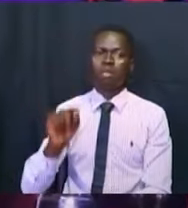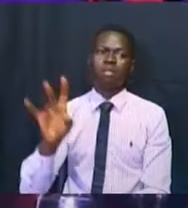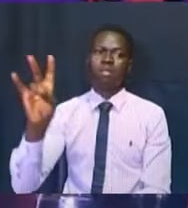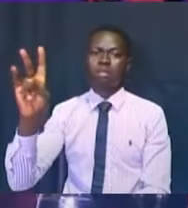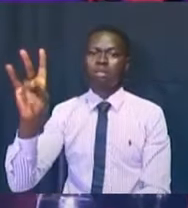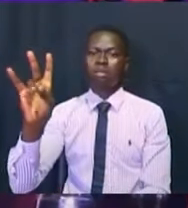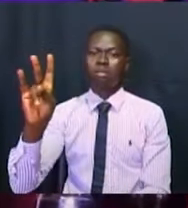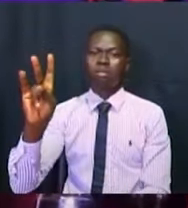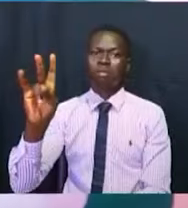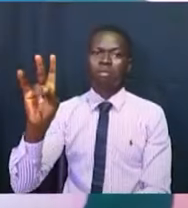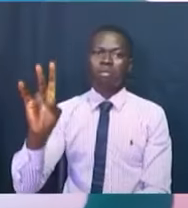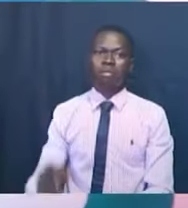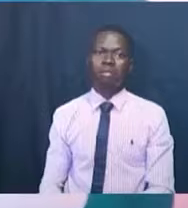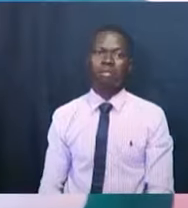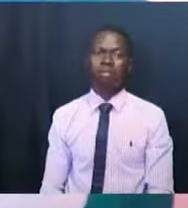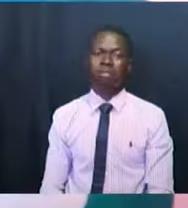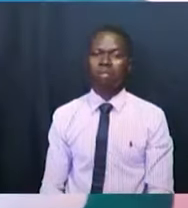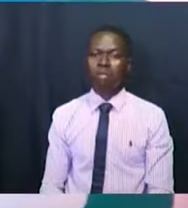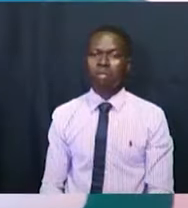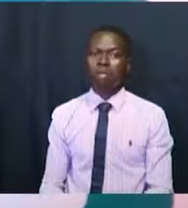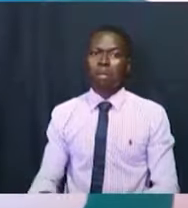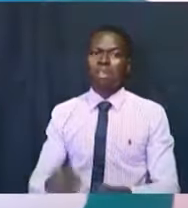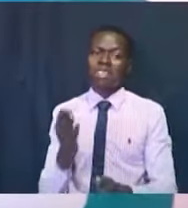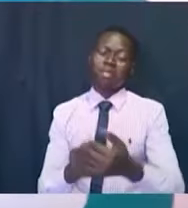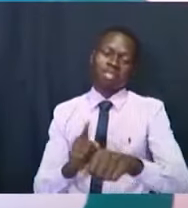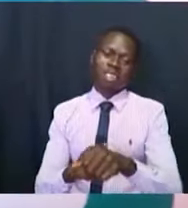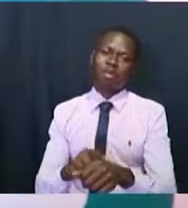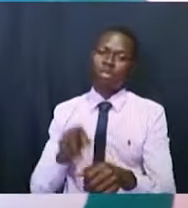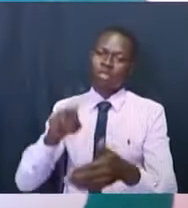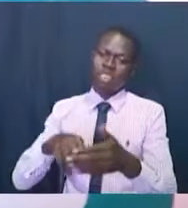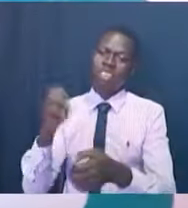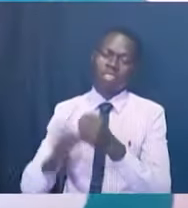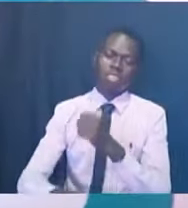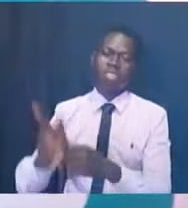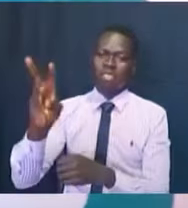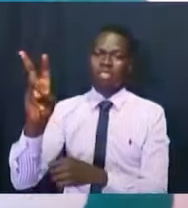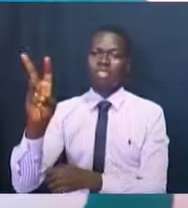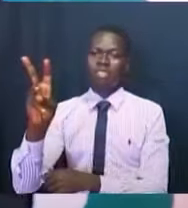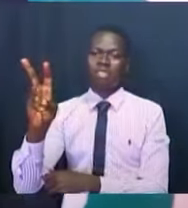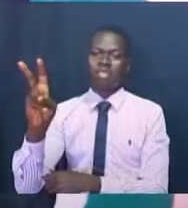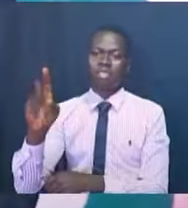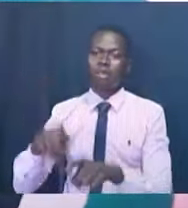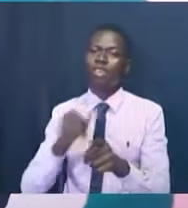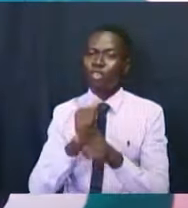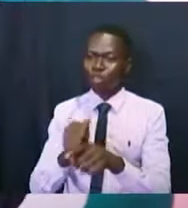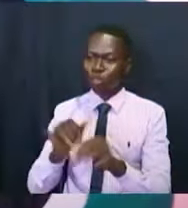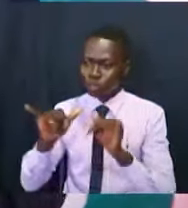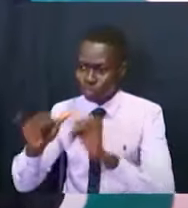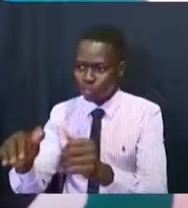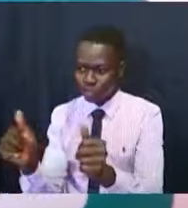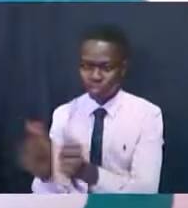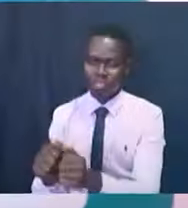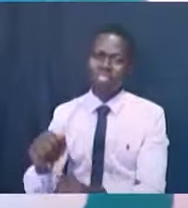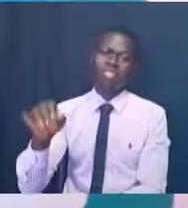17. Now, normally we end at 16. And then we don't pay attention to the 17.